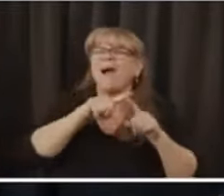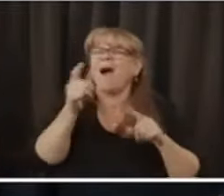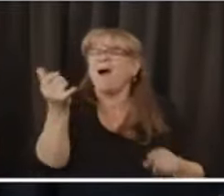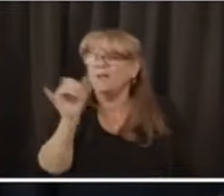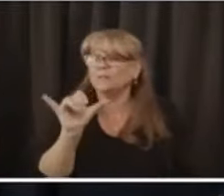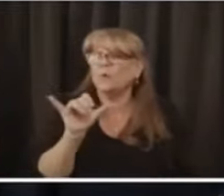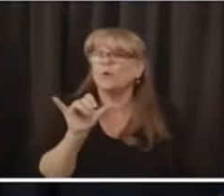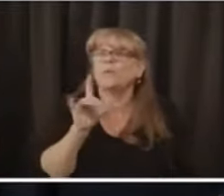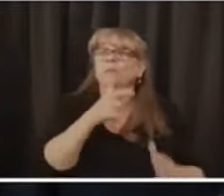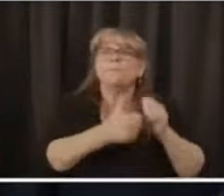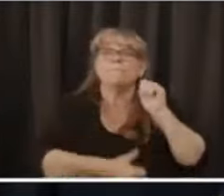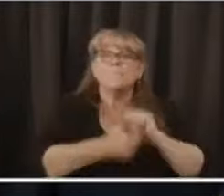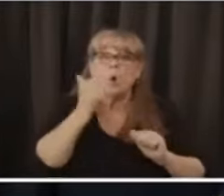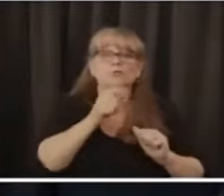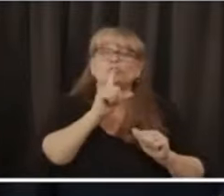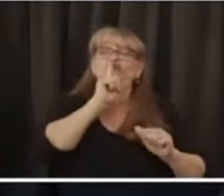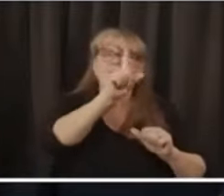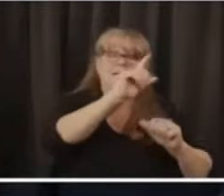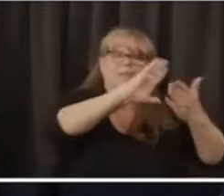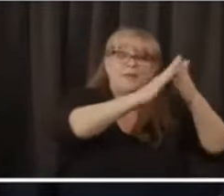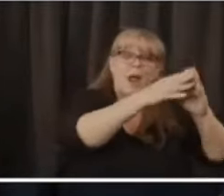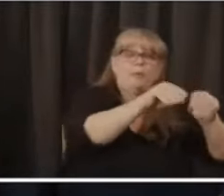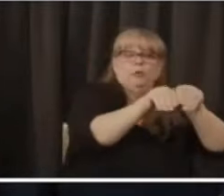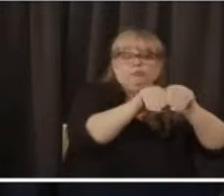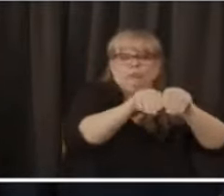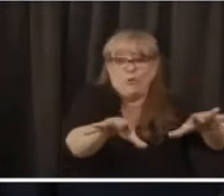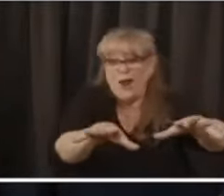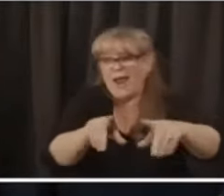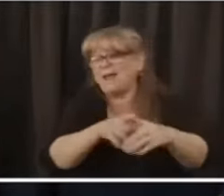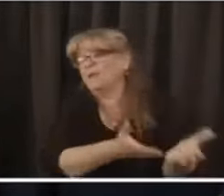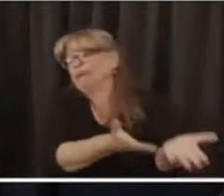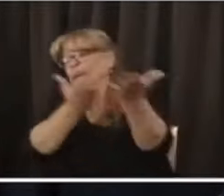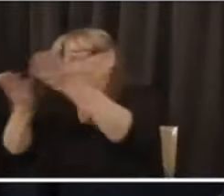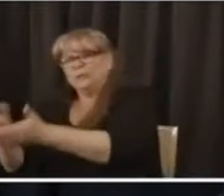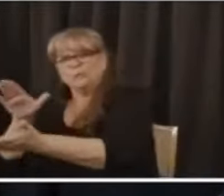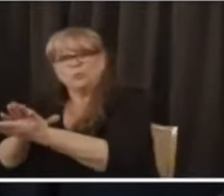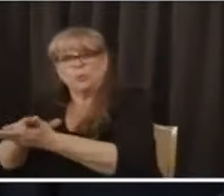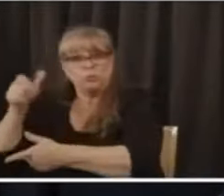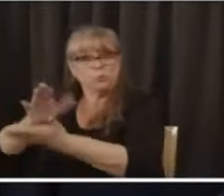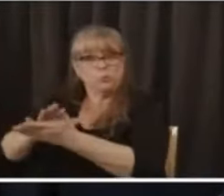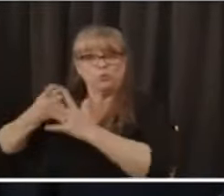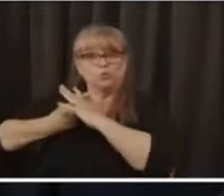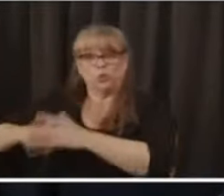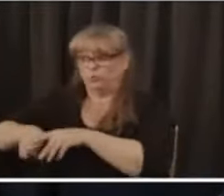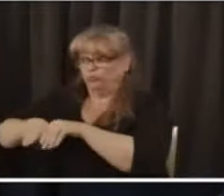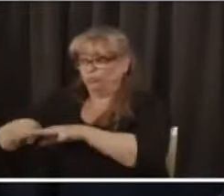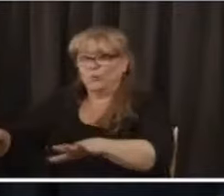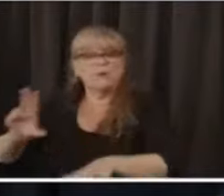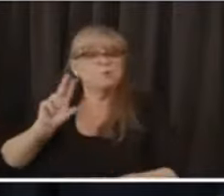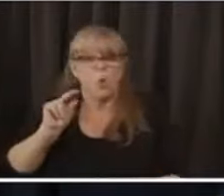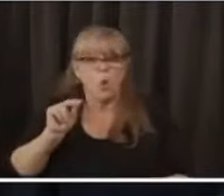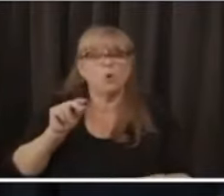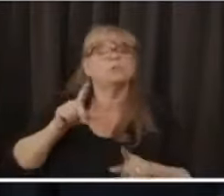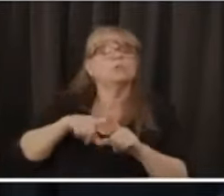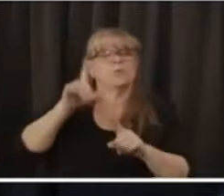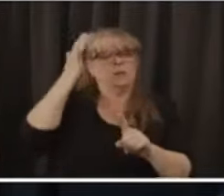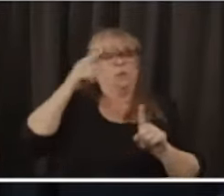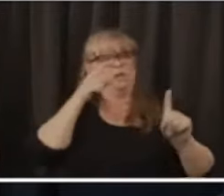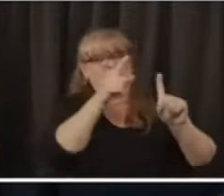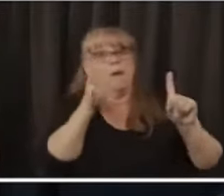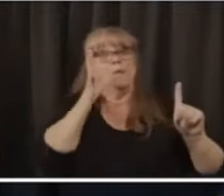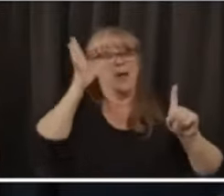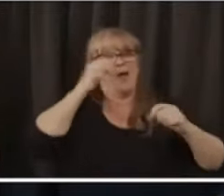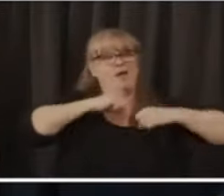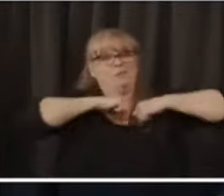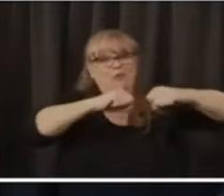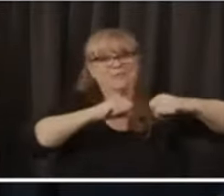of this is community spread and is simply a result of vaccinated parents returning to a lifestyle of